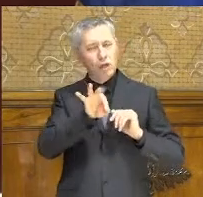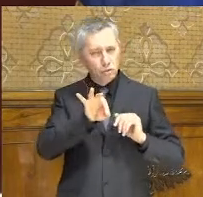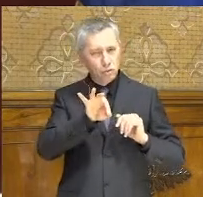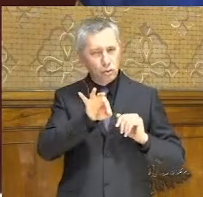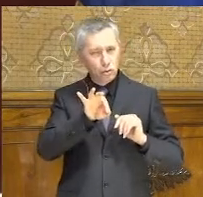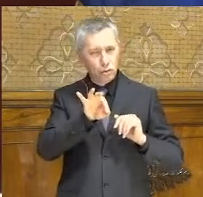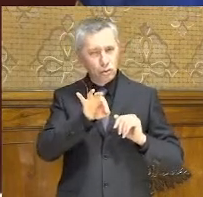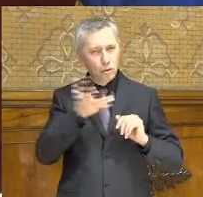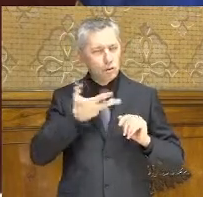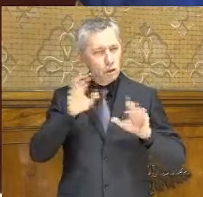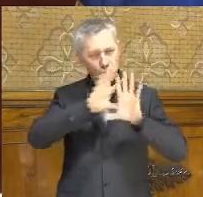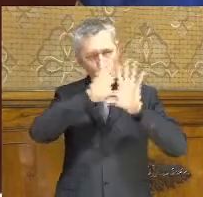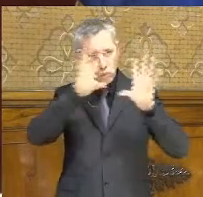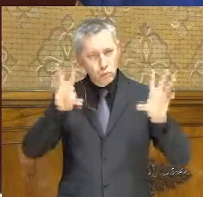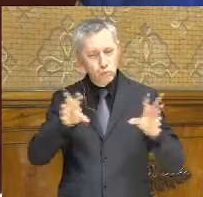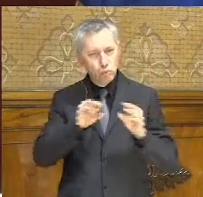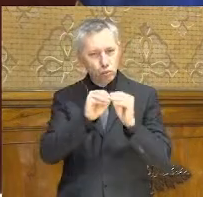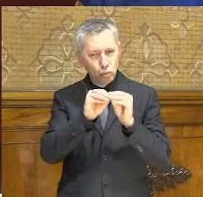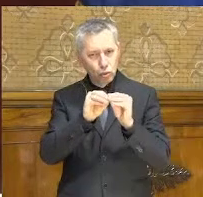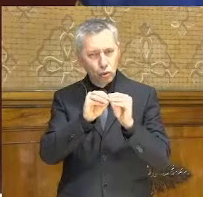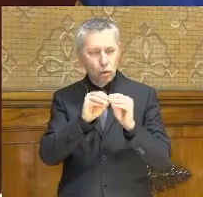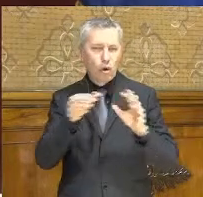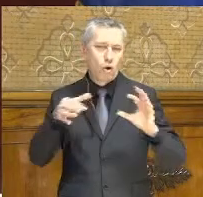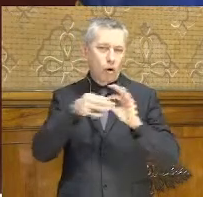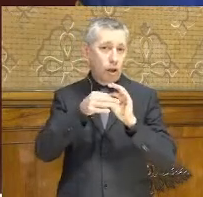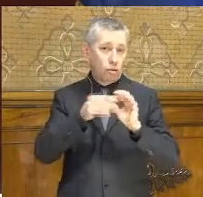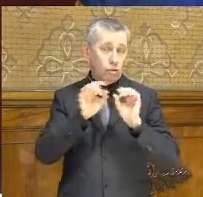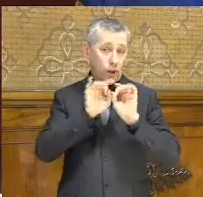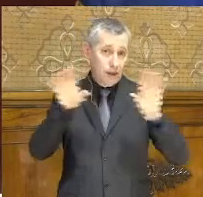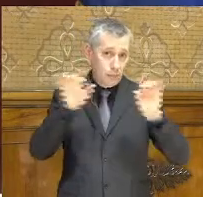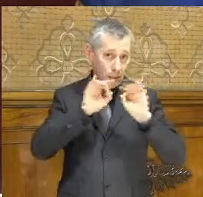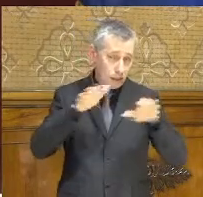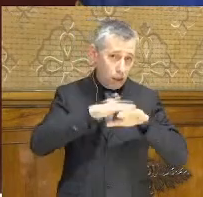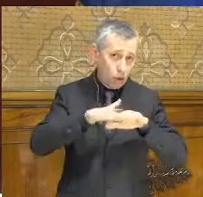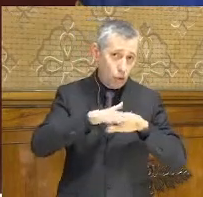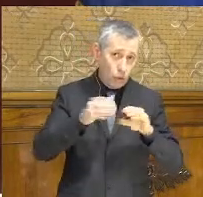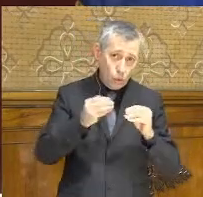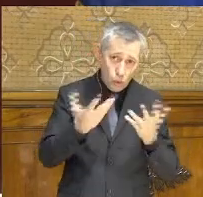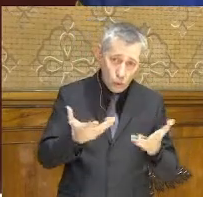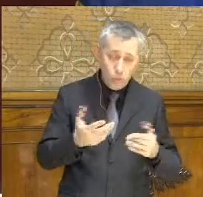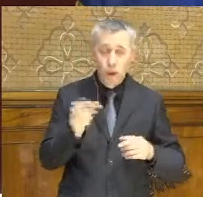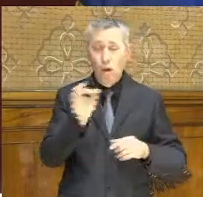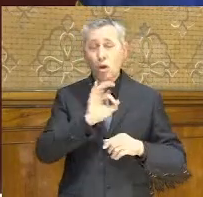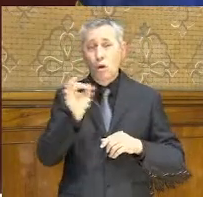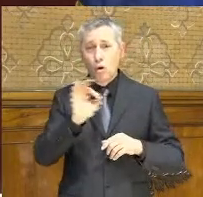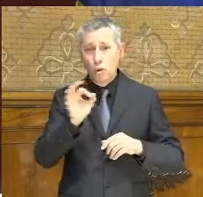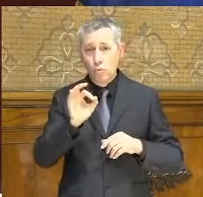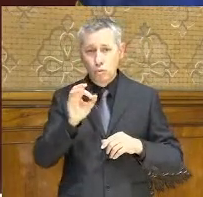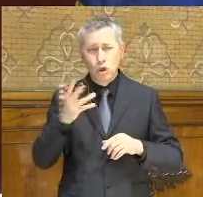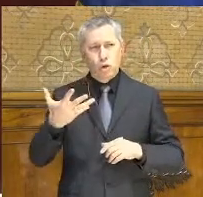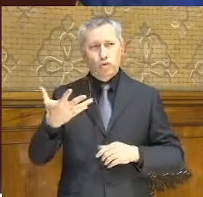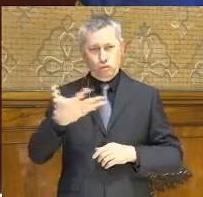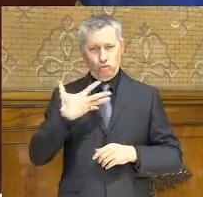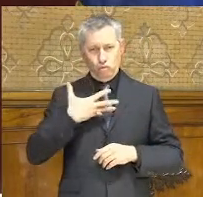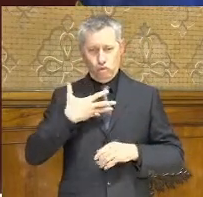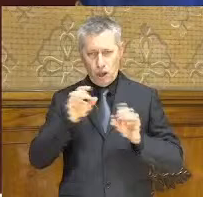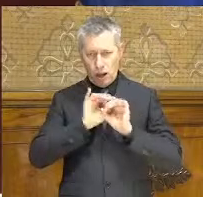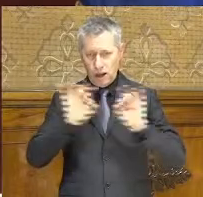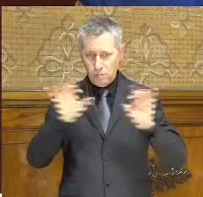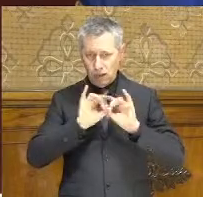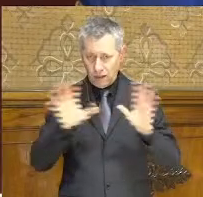in agency, in what you do with freedom, rather than with what freedom is in a more constitutional